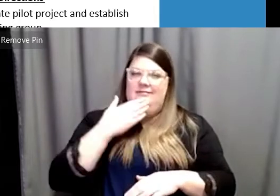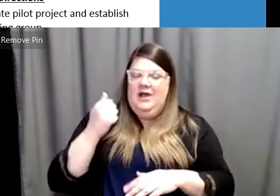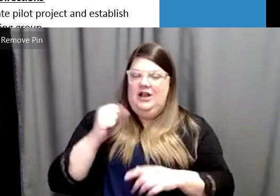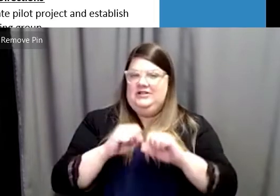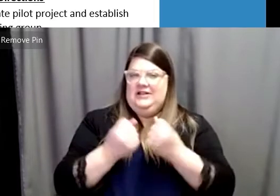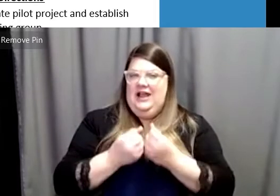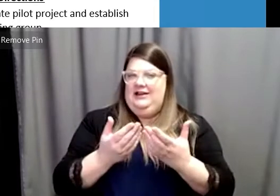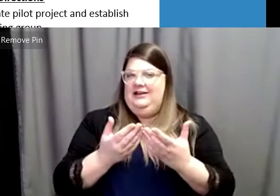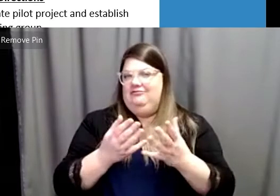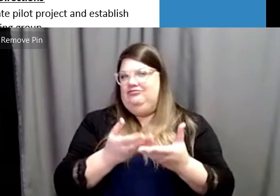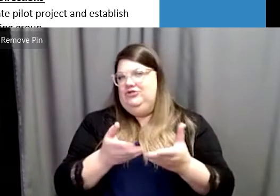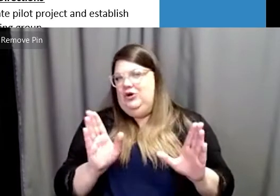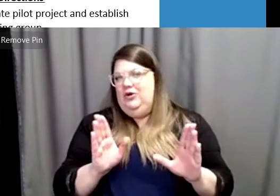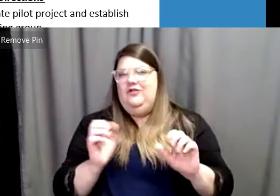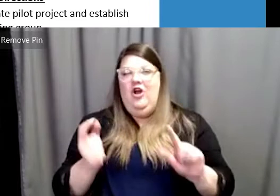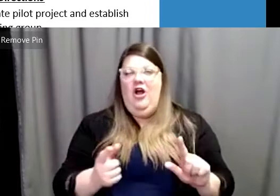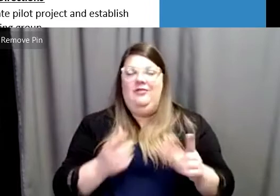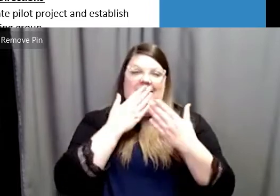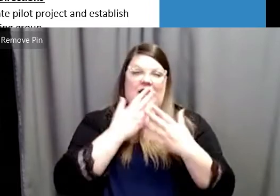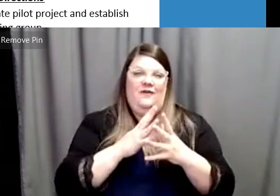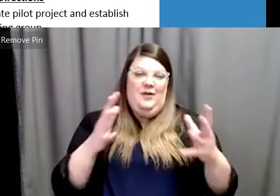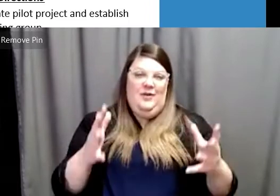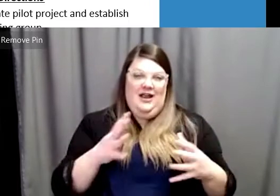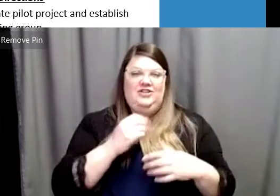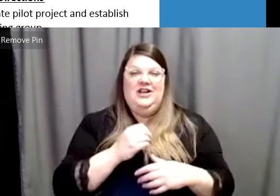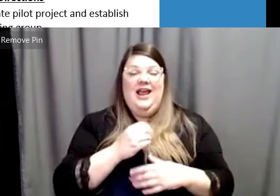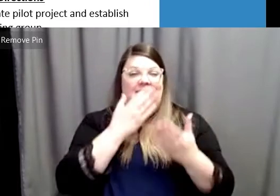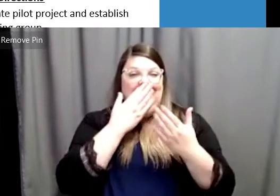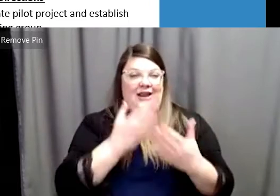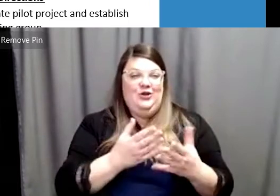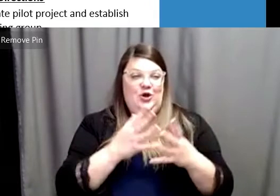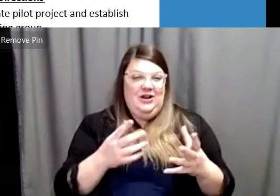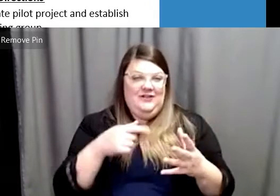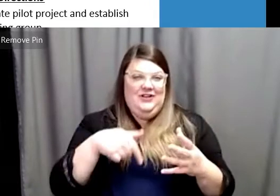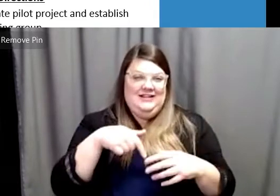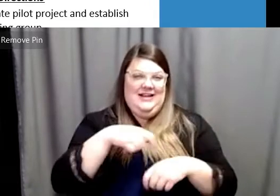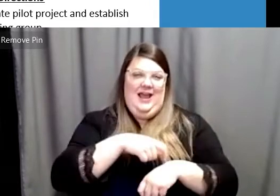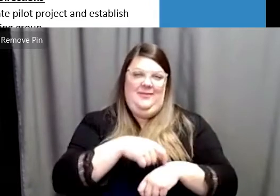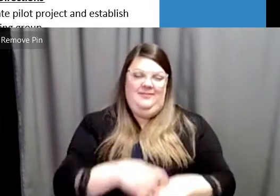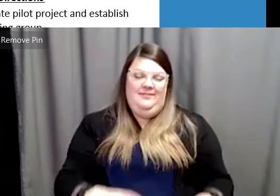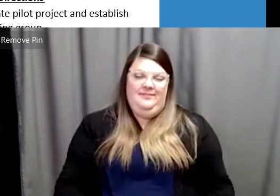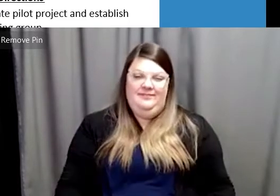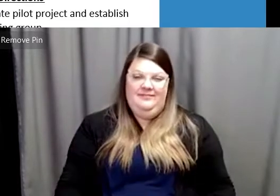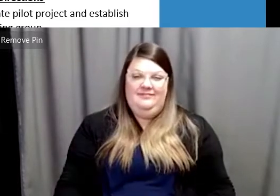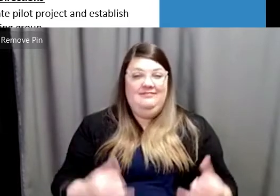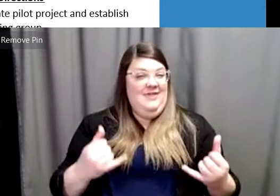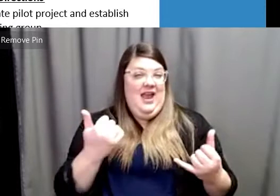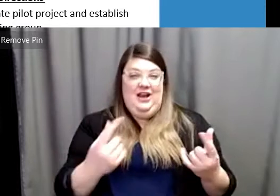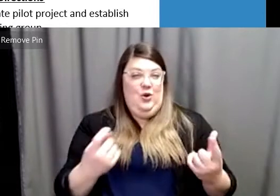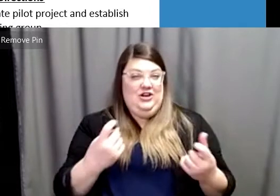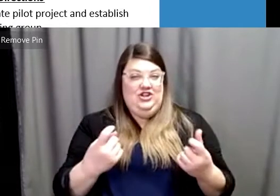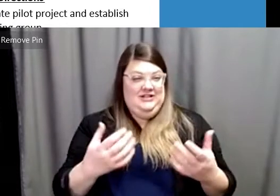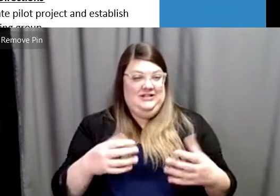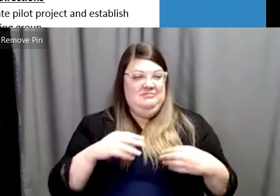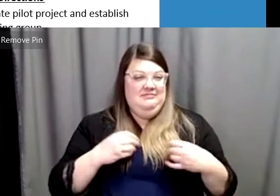all. Thank you very much. And I thank you so much for this time. I'll take any questions at this